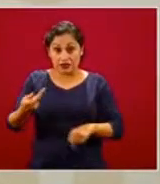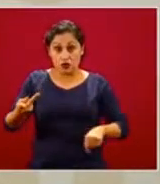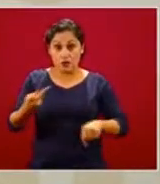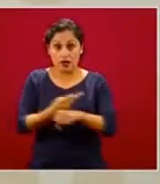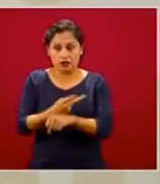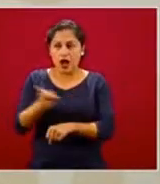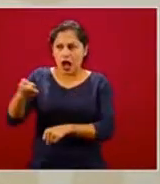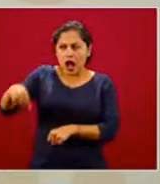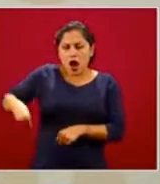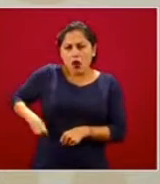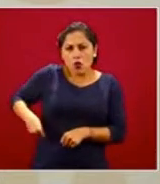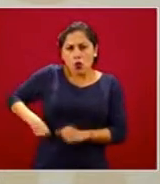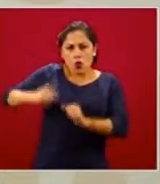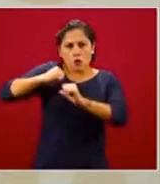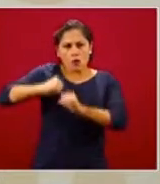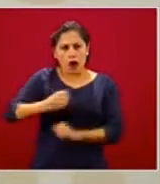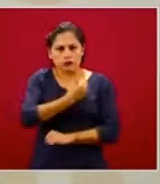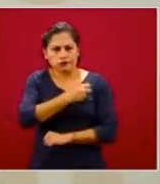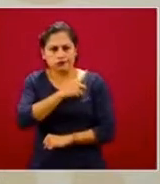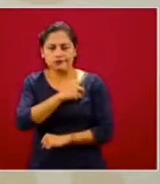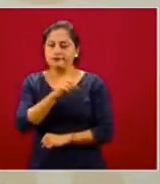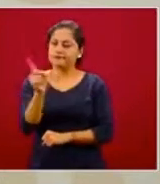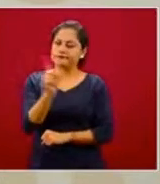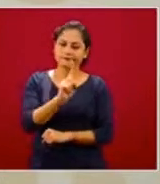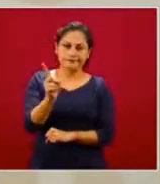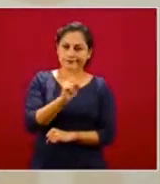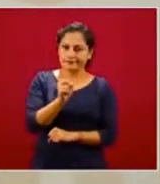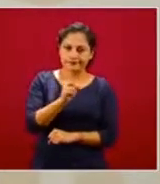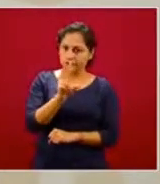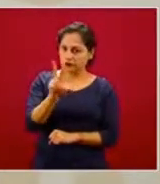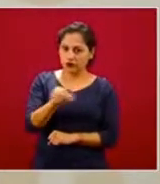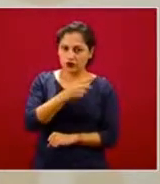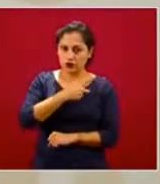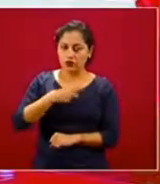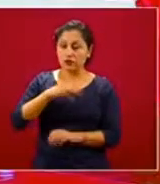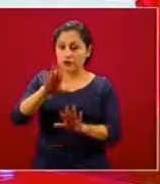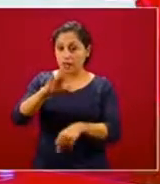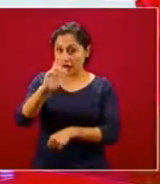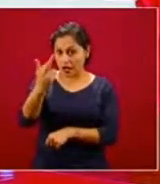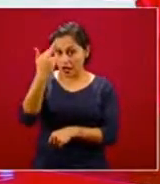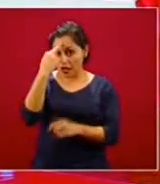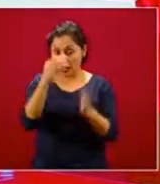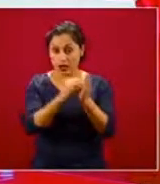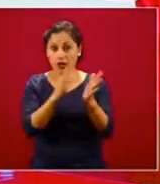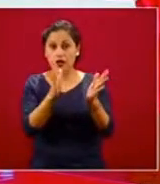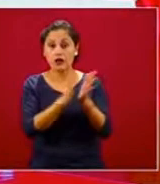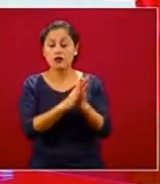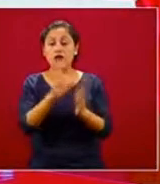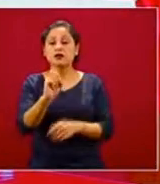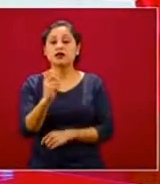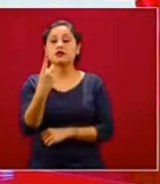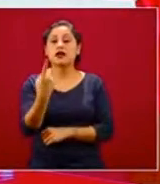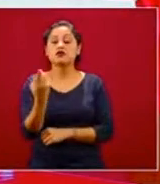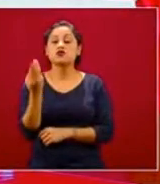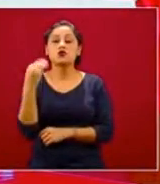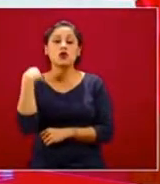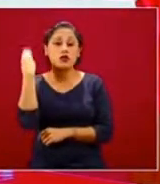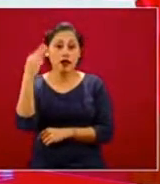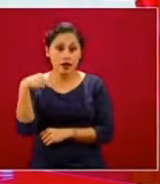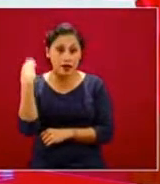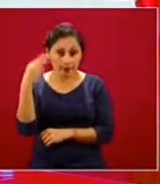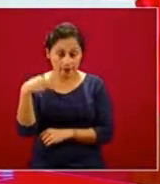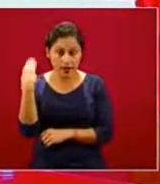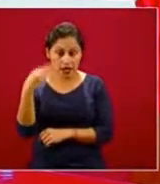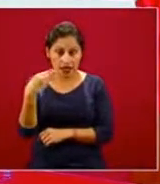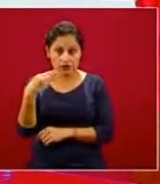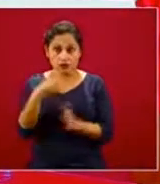with a health injustificable. measure. Les recuerdo que en el acuerdo del So secretario if de you Salud, recall, publicado with el the 31 de Minister of de